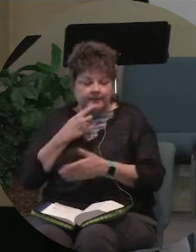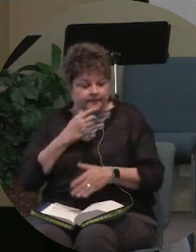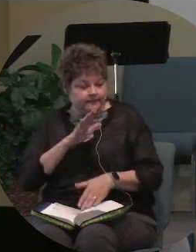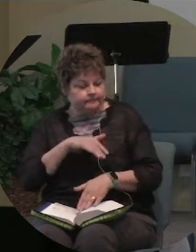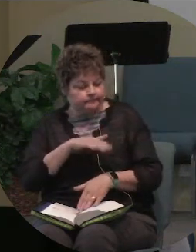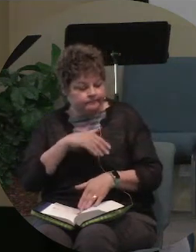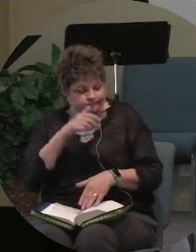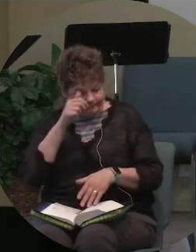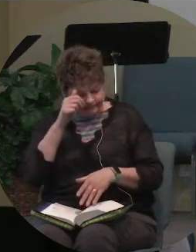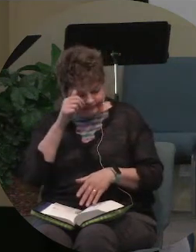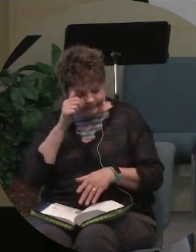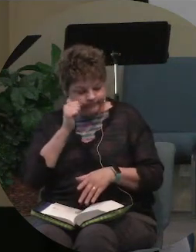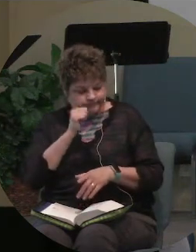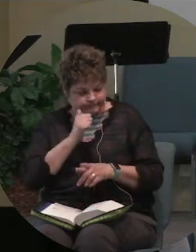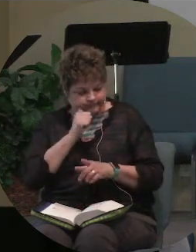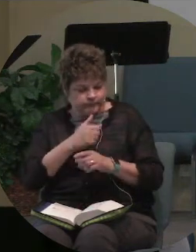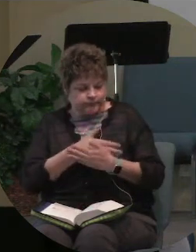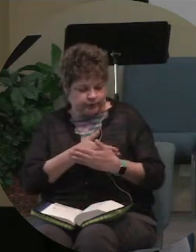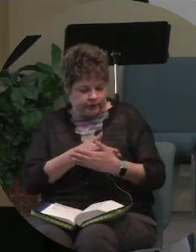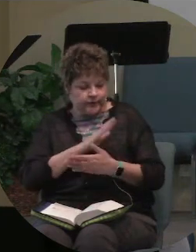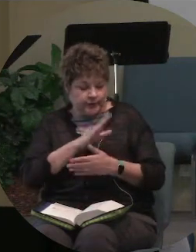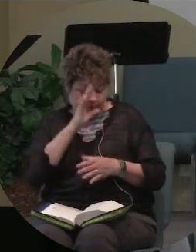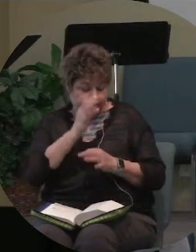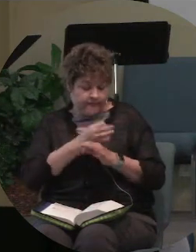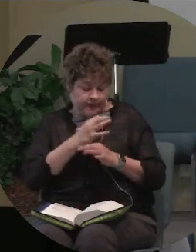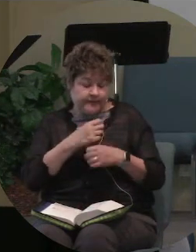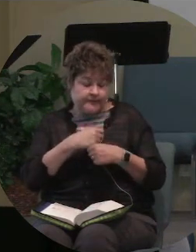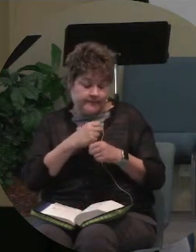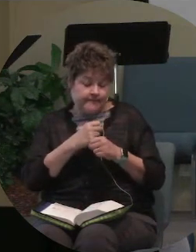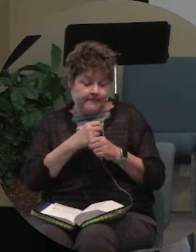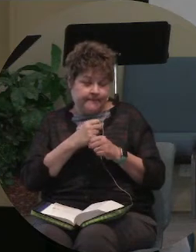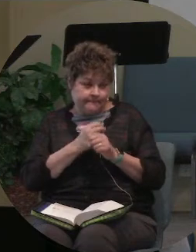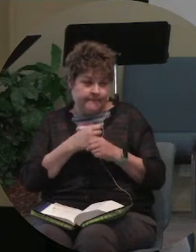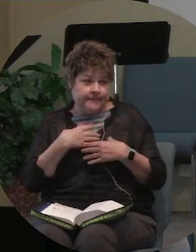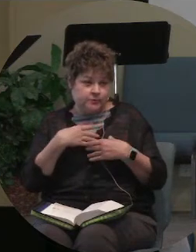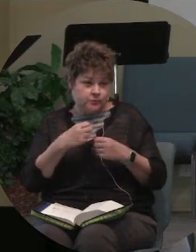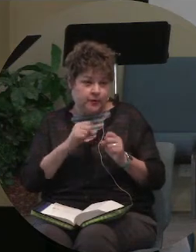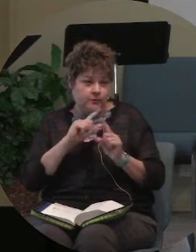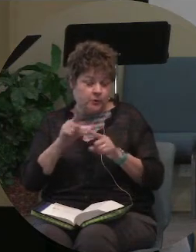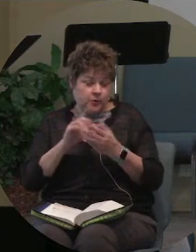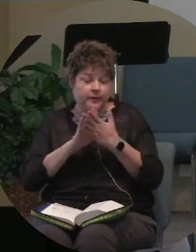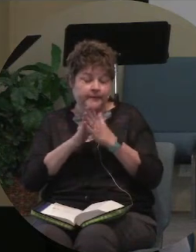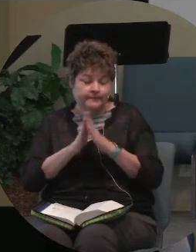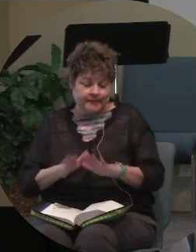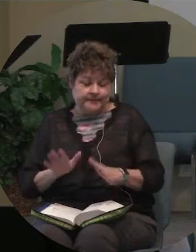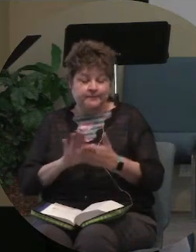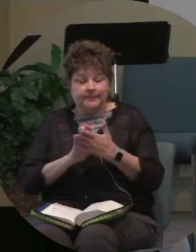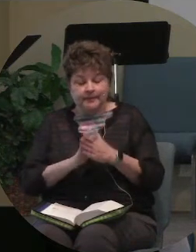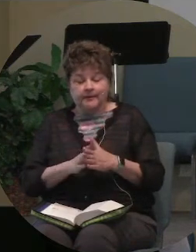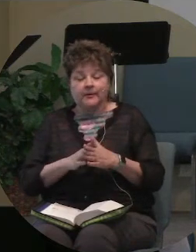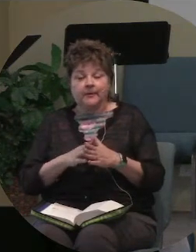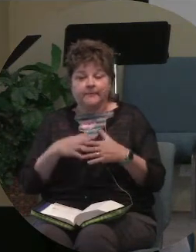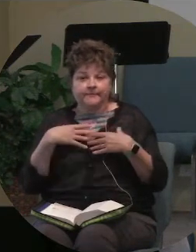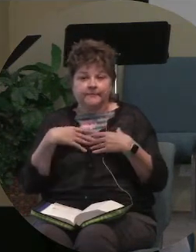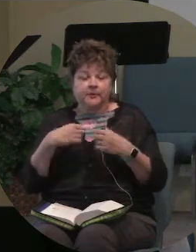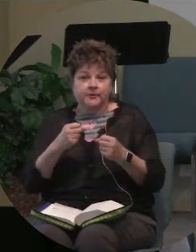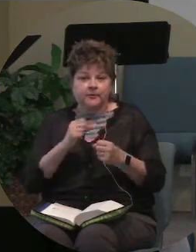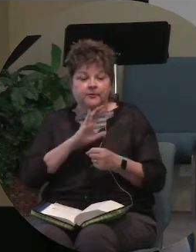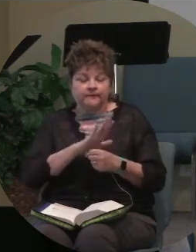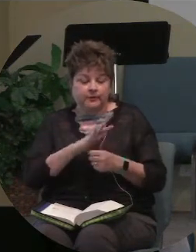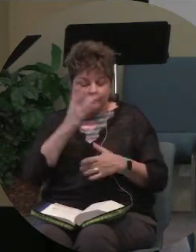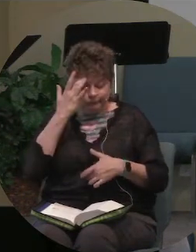"Daughter, your faith has made you well. Go in peace and be cured of your